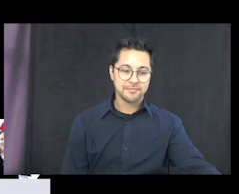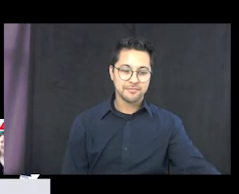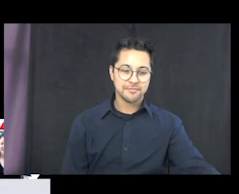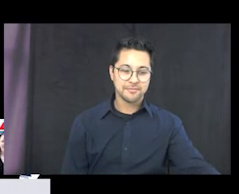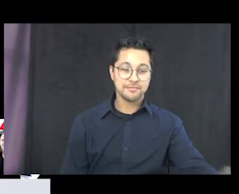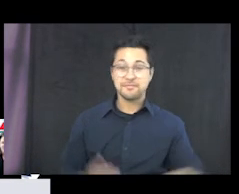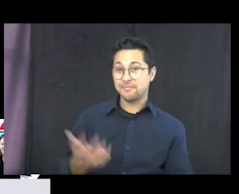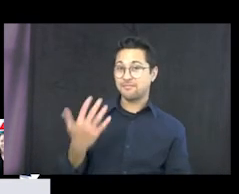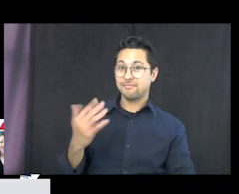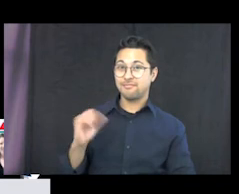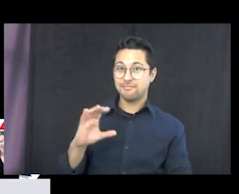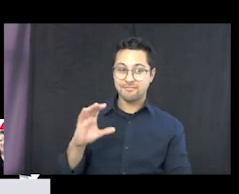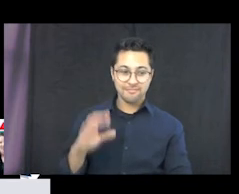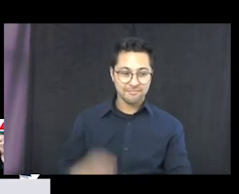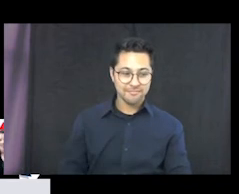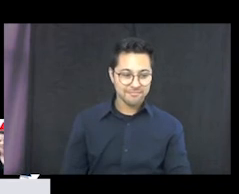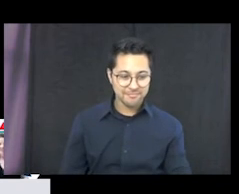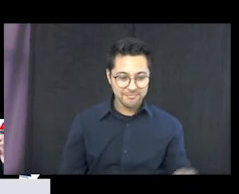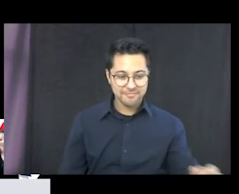Seconds.